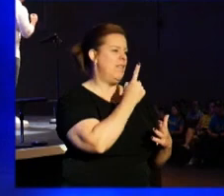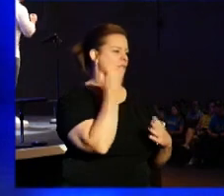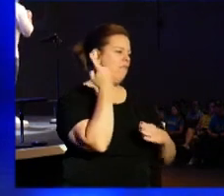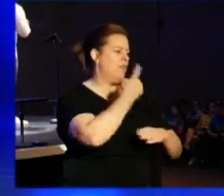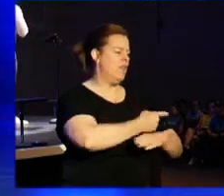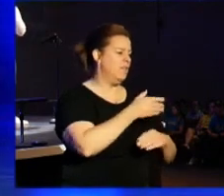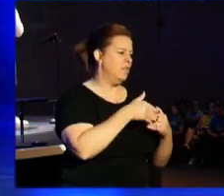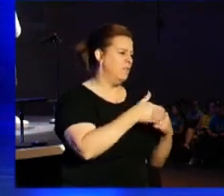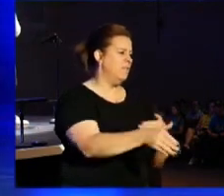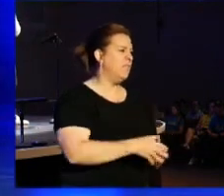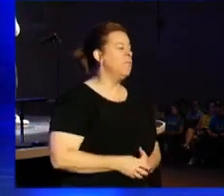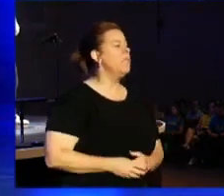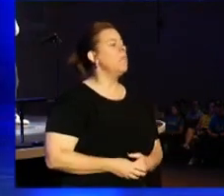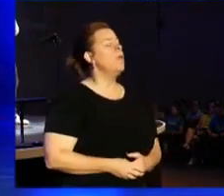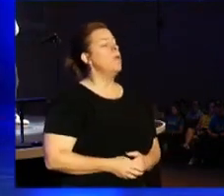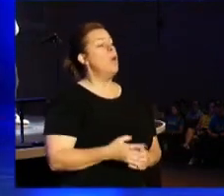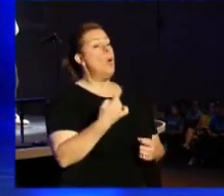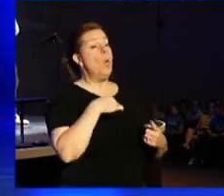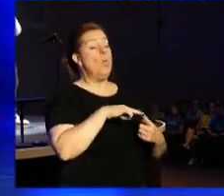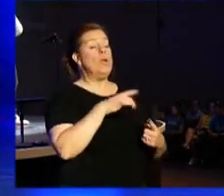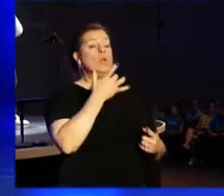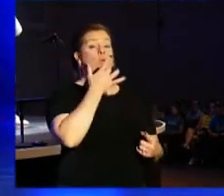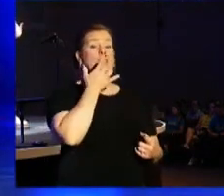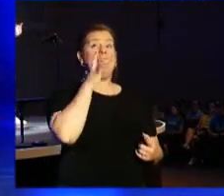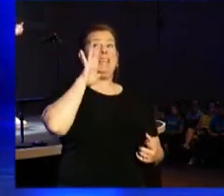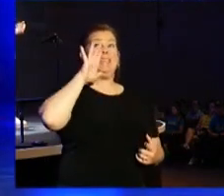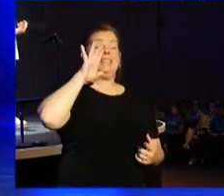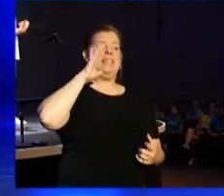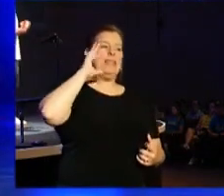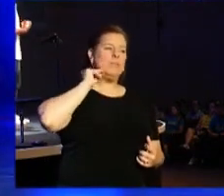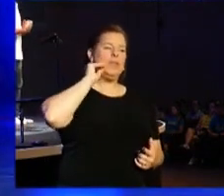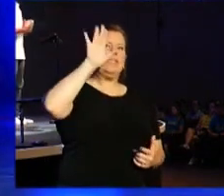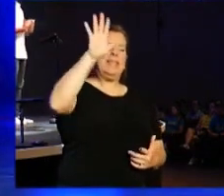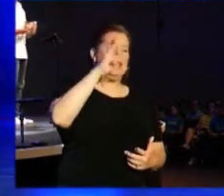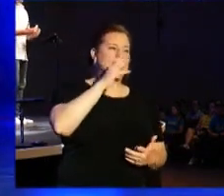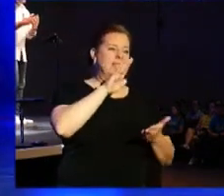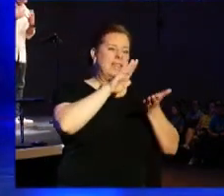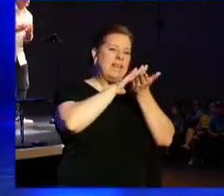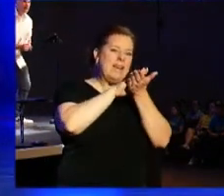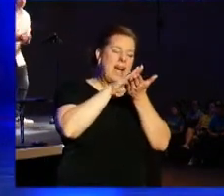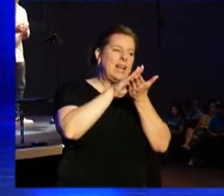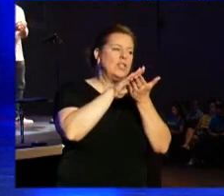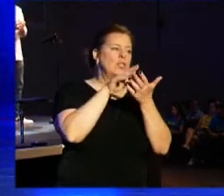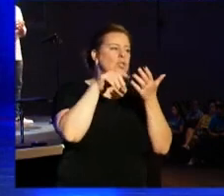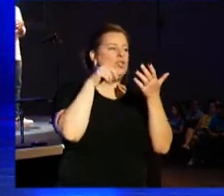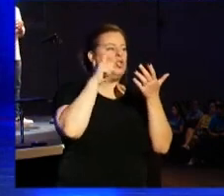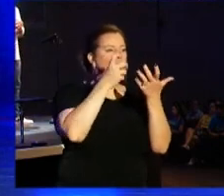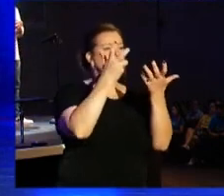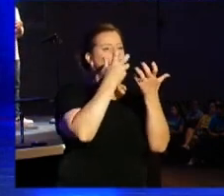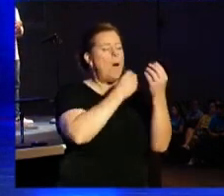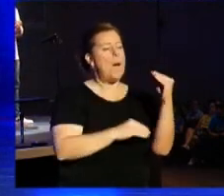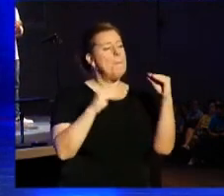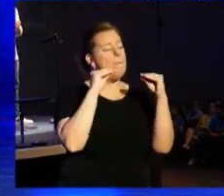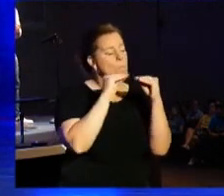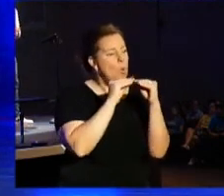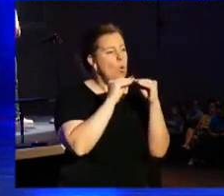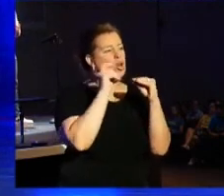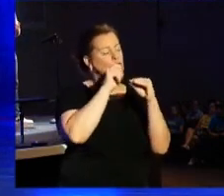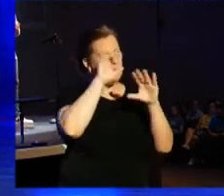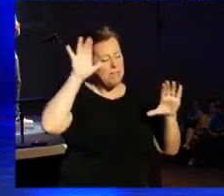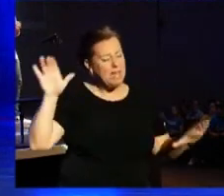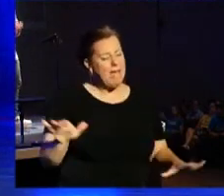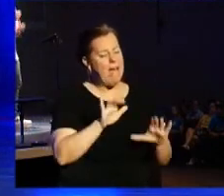Once you've tasted the kindness of the Lord, crave it more. Take steps to